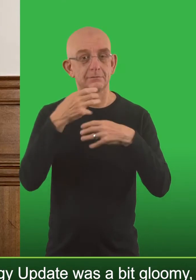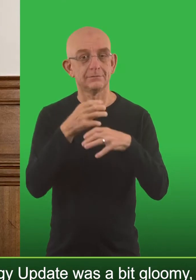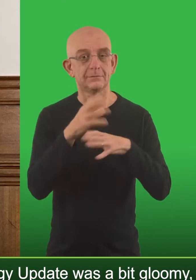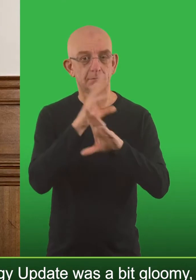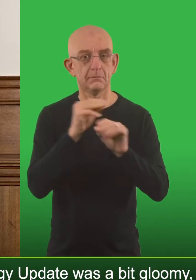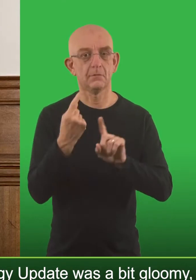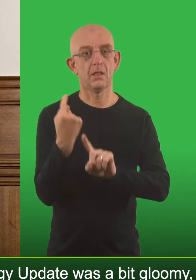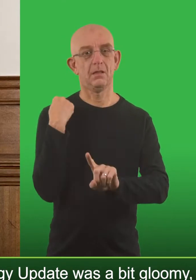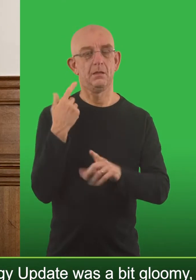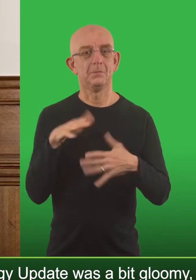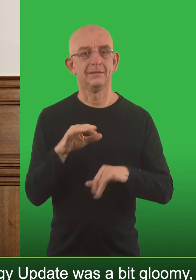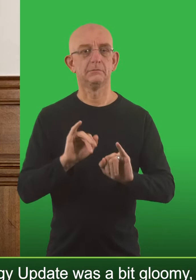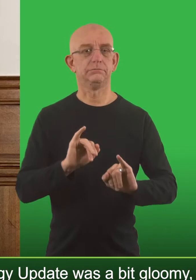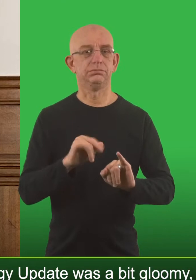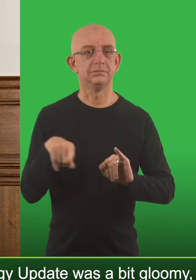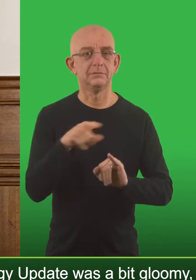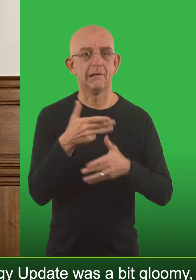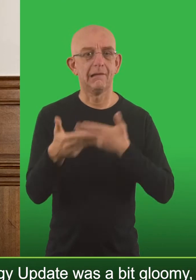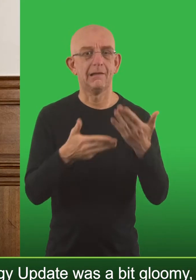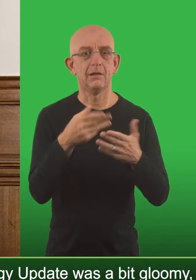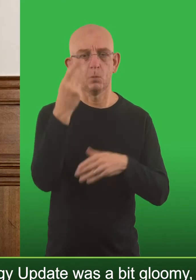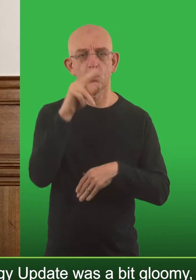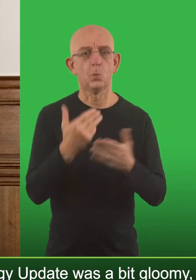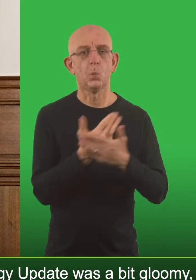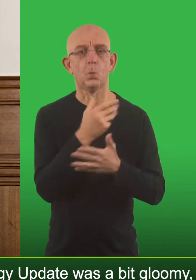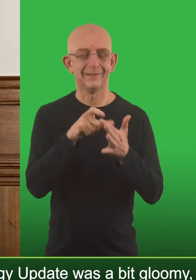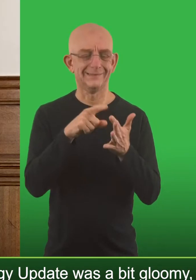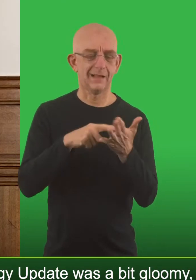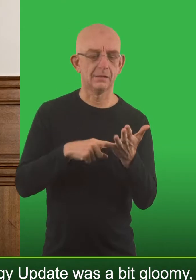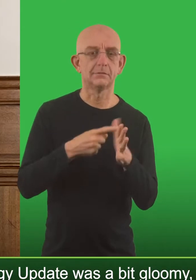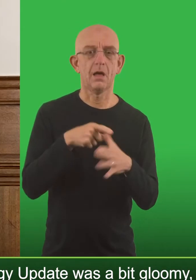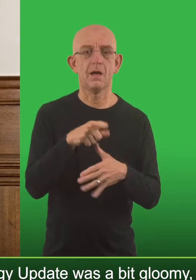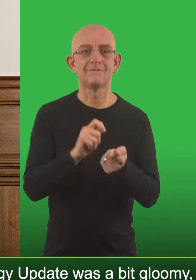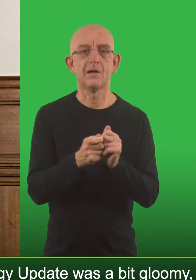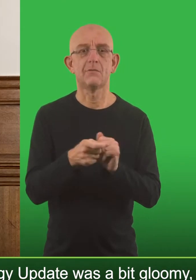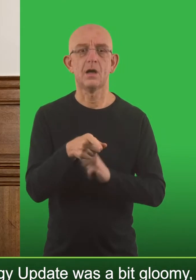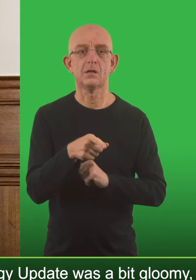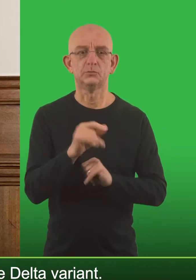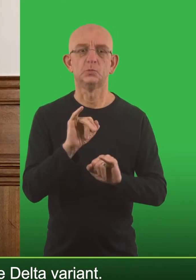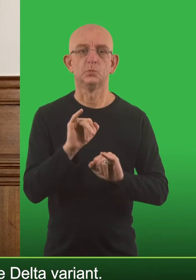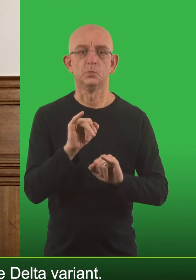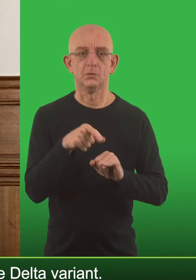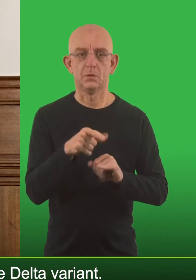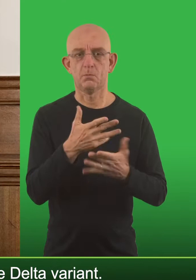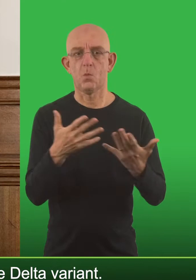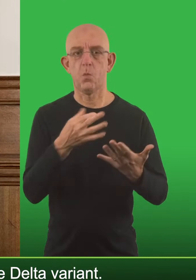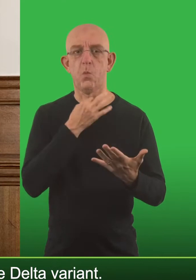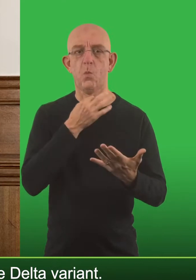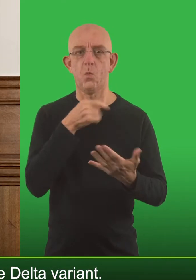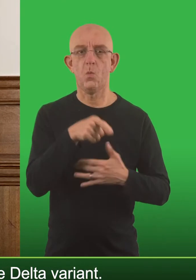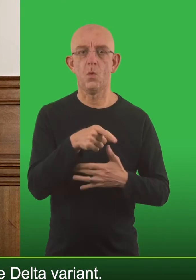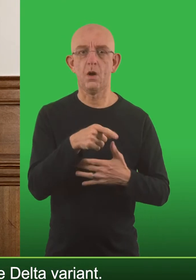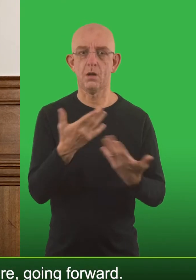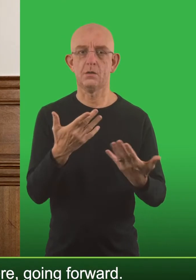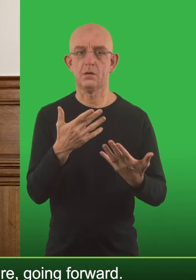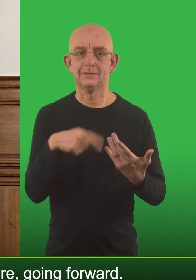update was a bit gloomy in that there is higher transmissibility of the Delta variant and probably higher harm